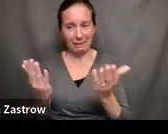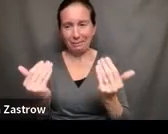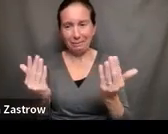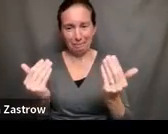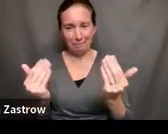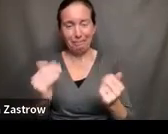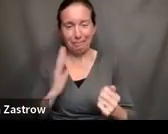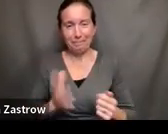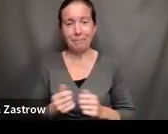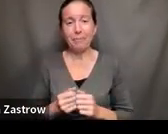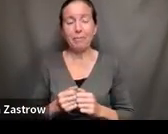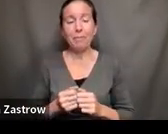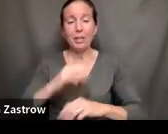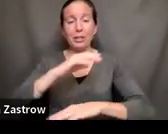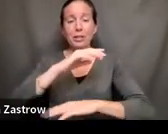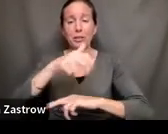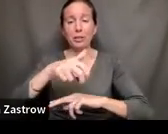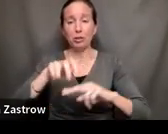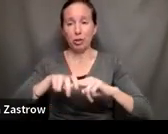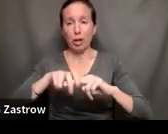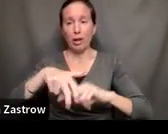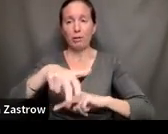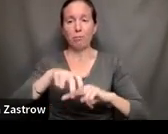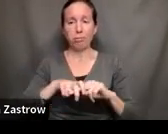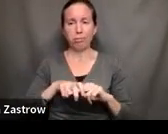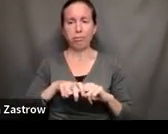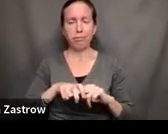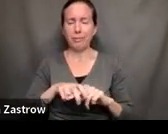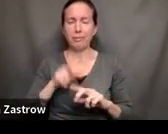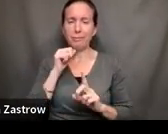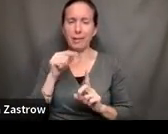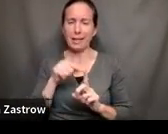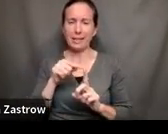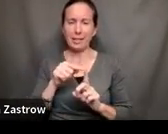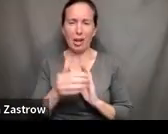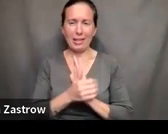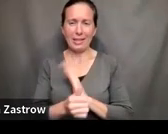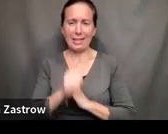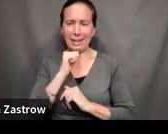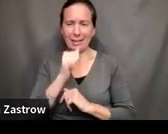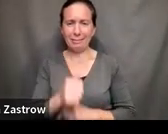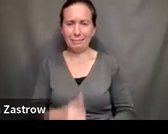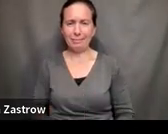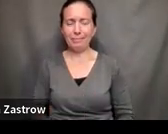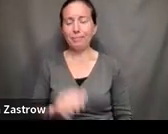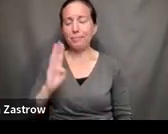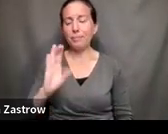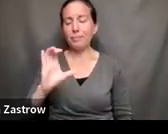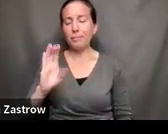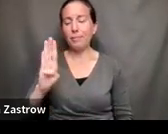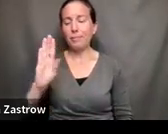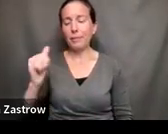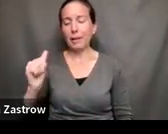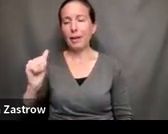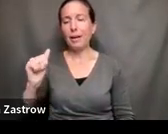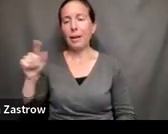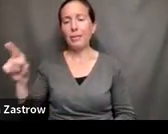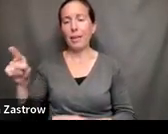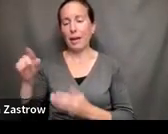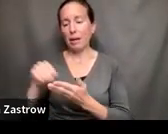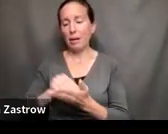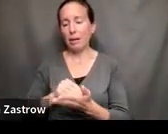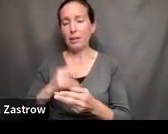that sitting in your chair is not a skill. So there's this thing BCBAs use. It's called the dead man's